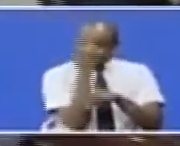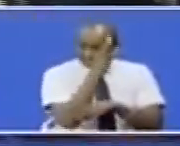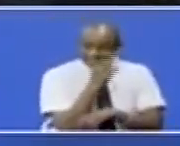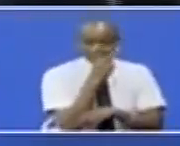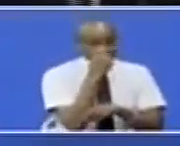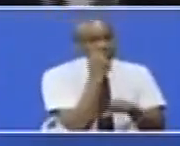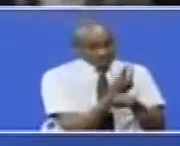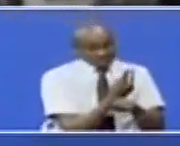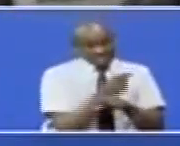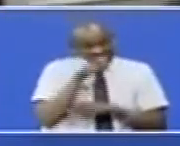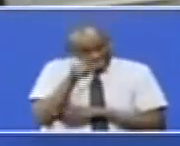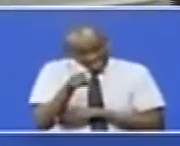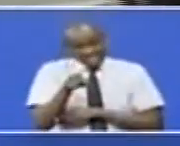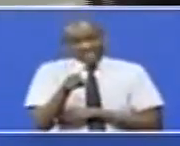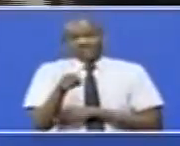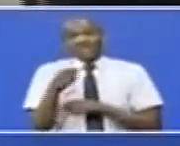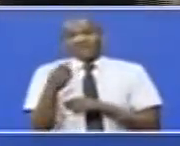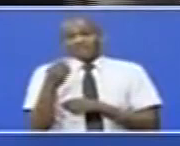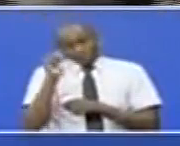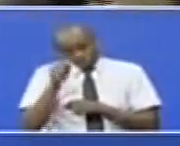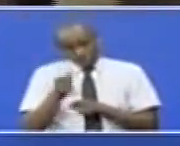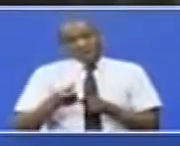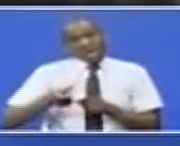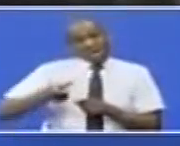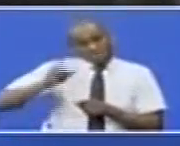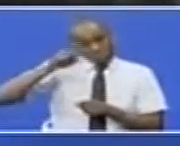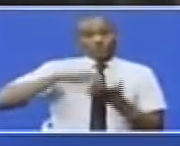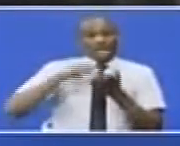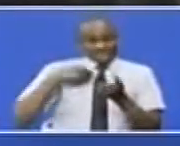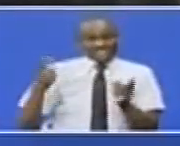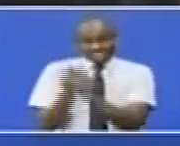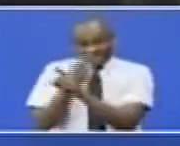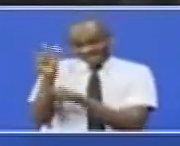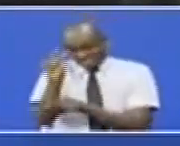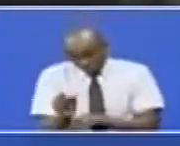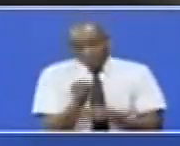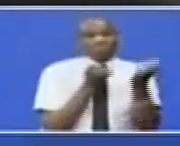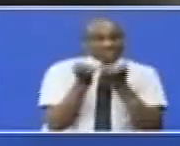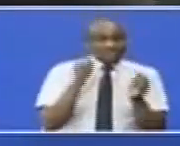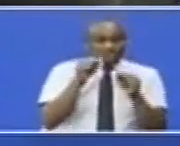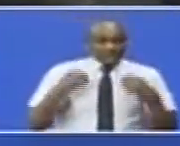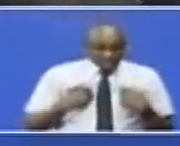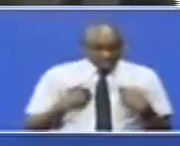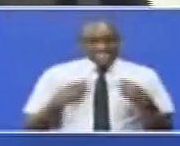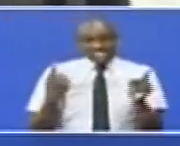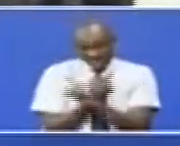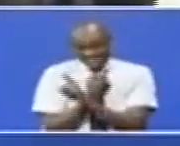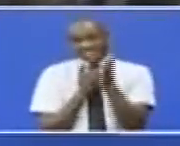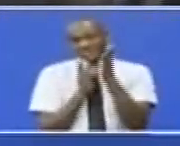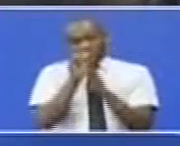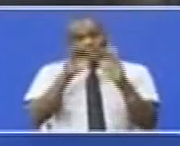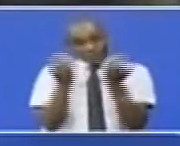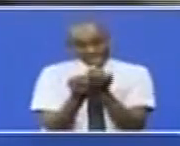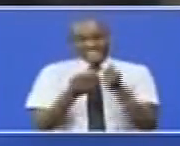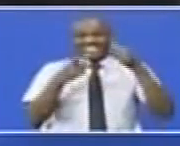2012. This is in stark contrast to much higher rates of intra-regional trade in more developed regions of the world,